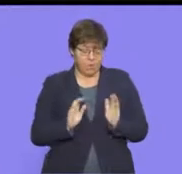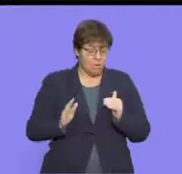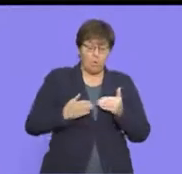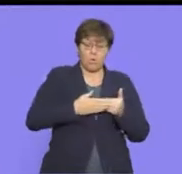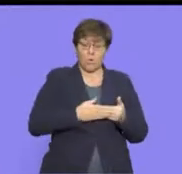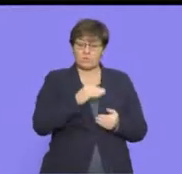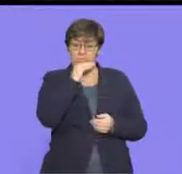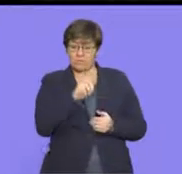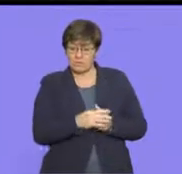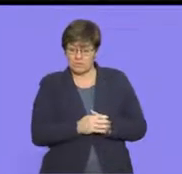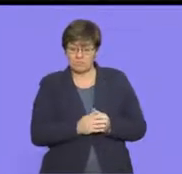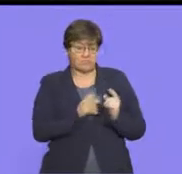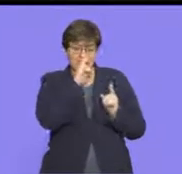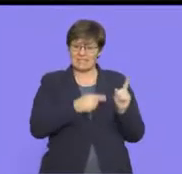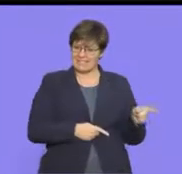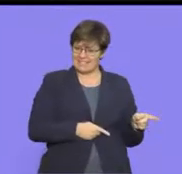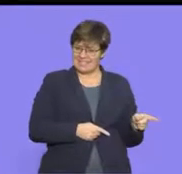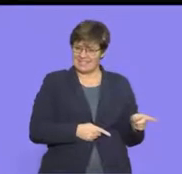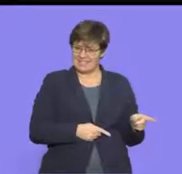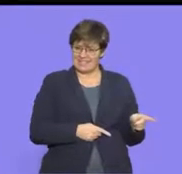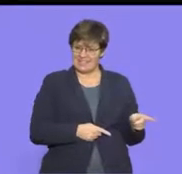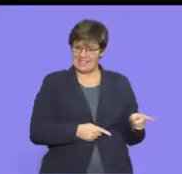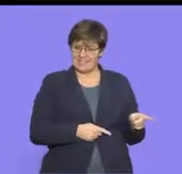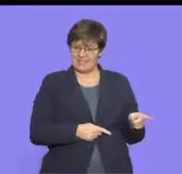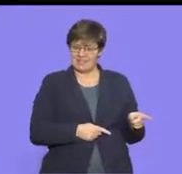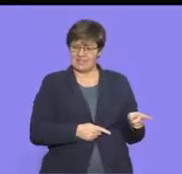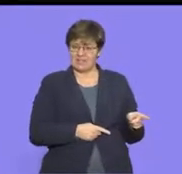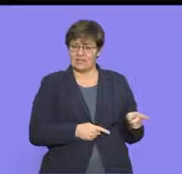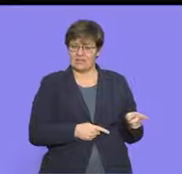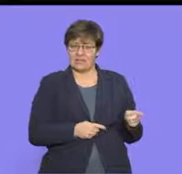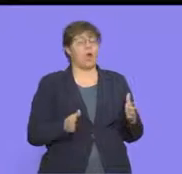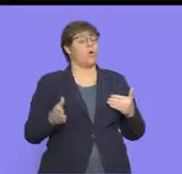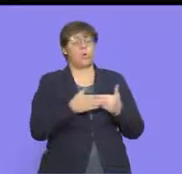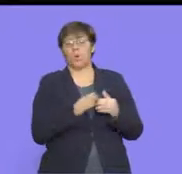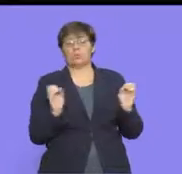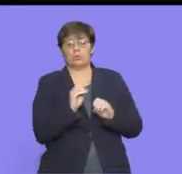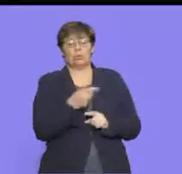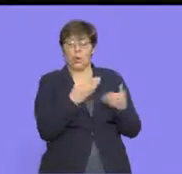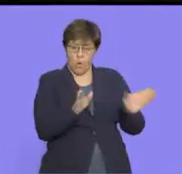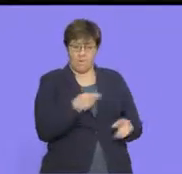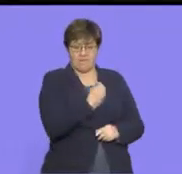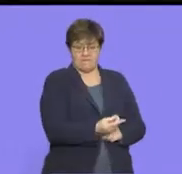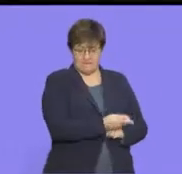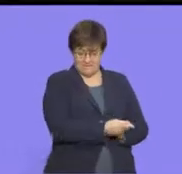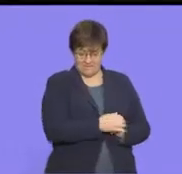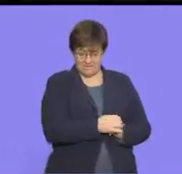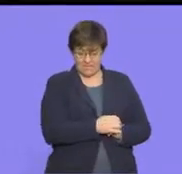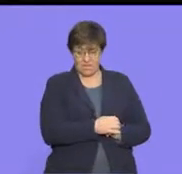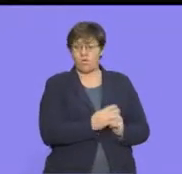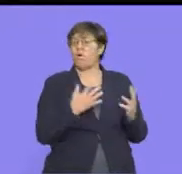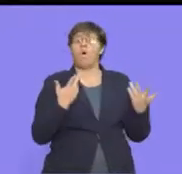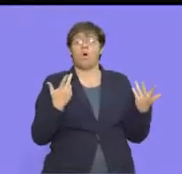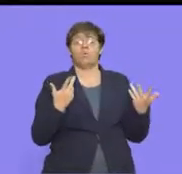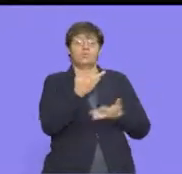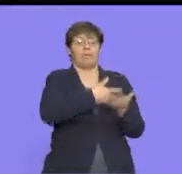mean here by closed? I'm going to go over here. Look here, this goes out, it doesn't close, it's open. So